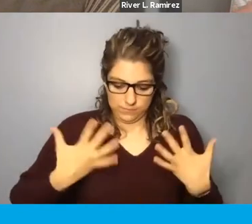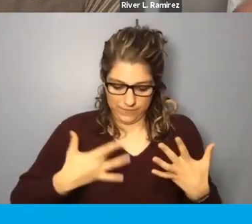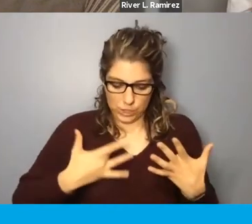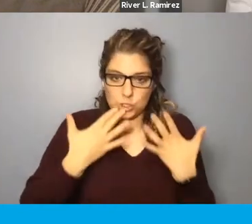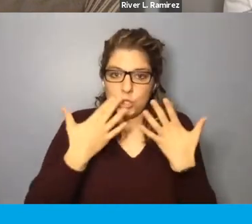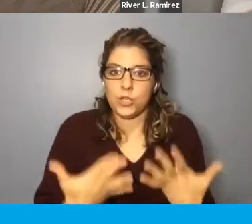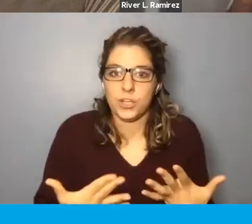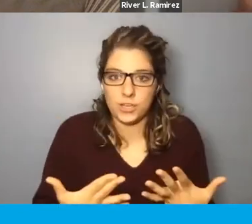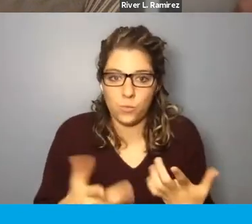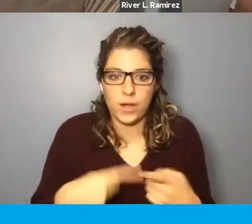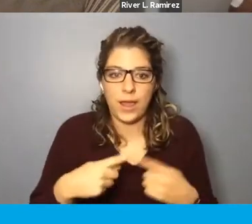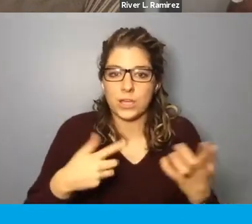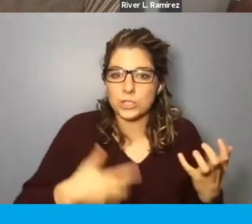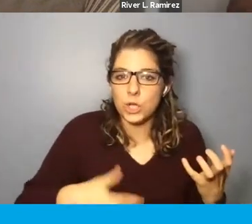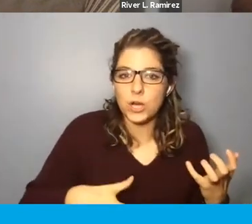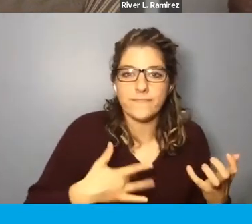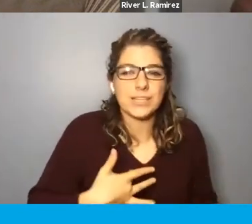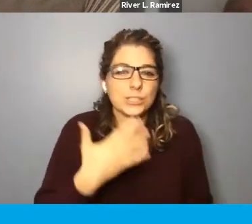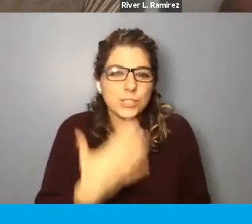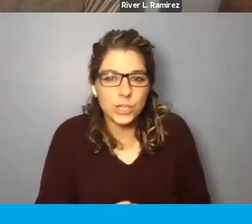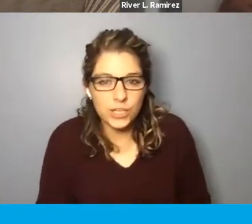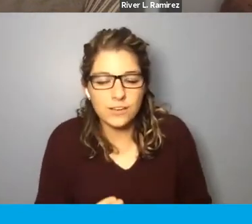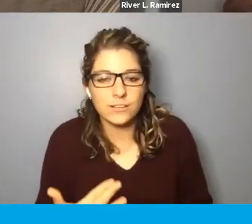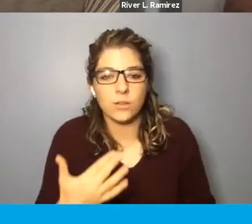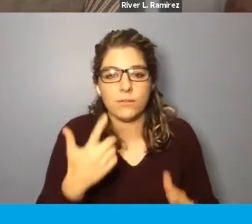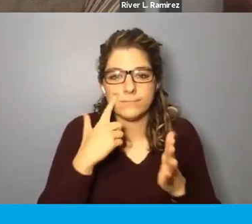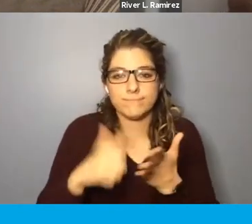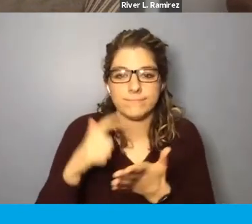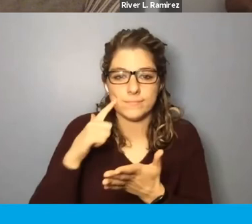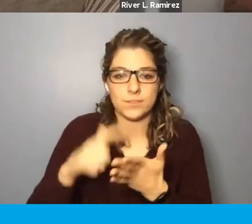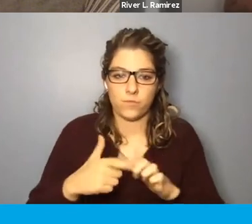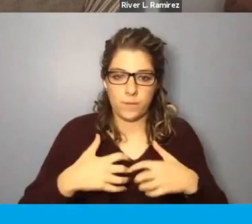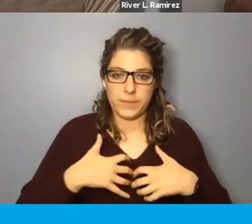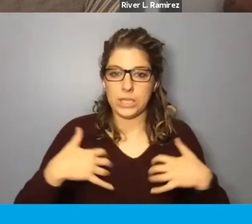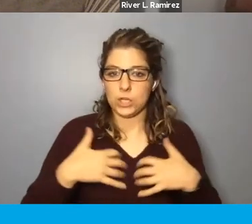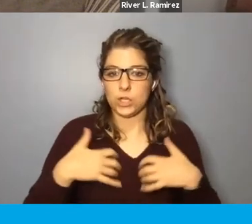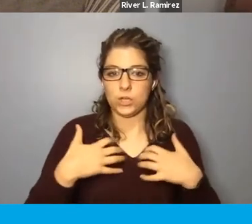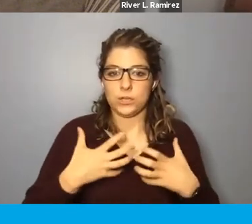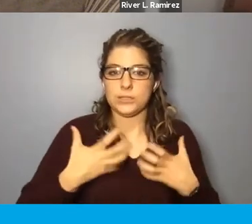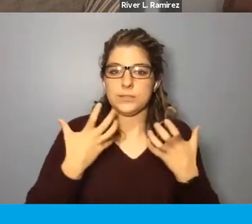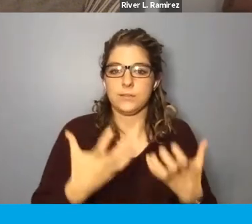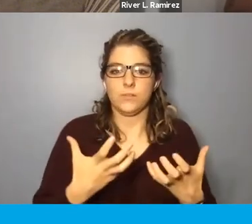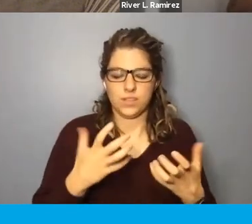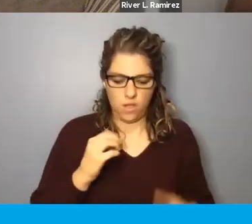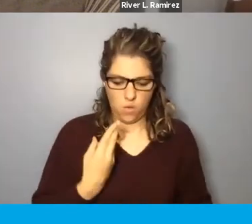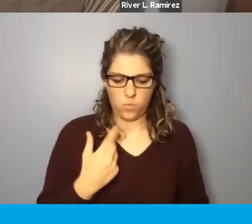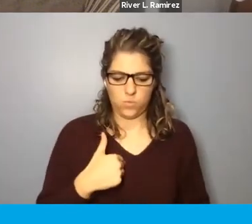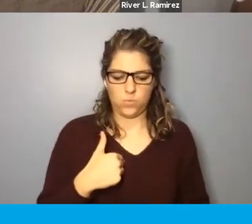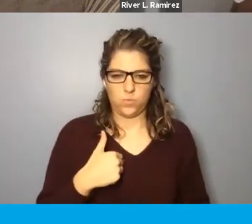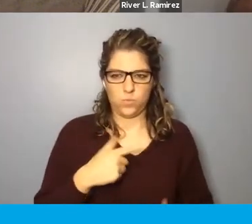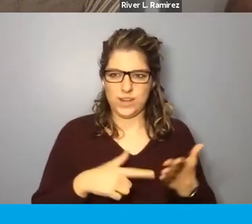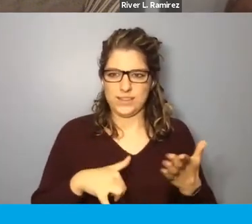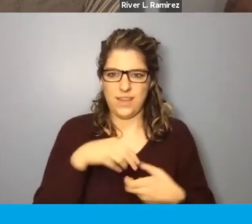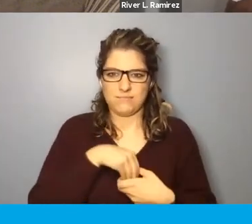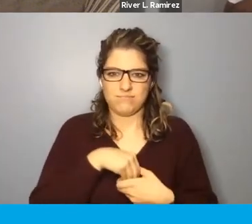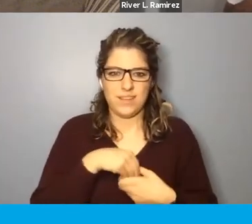do. And when I play guitar, it feels good to do. Started noticing it was from here. And I was like, oh, what is that? And I